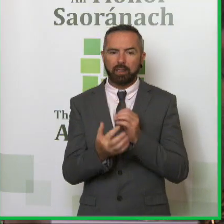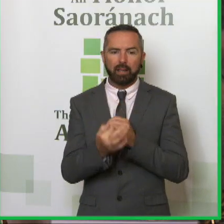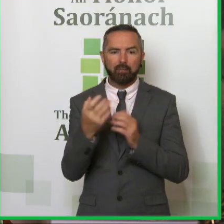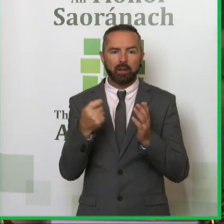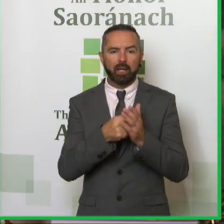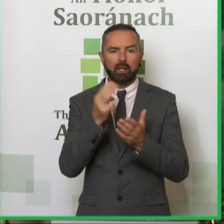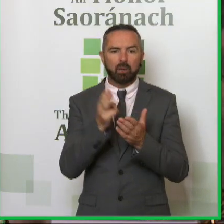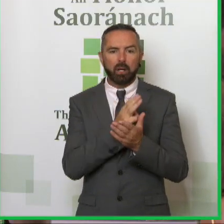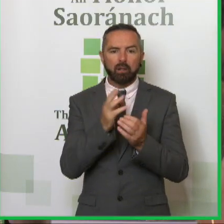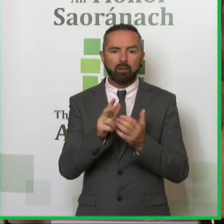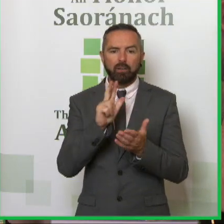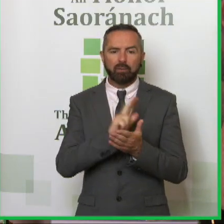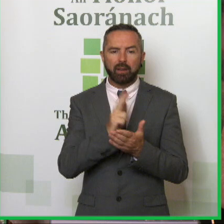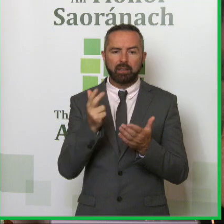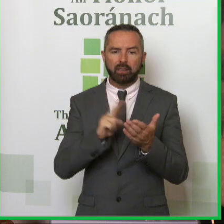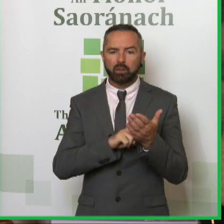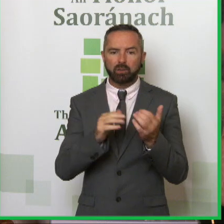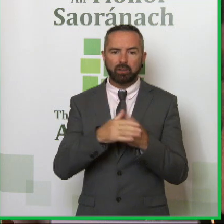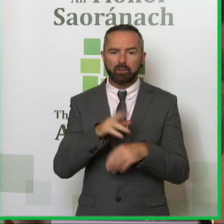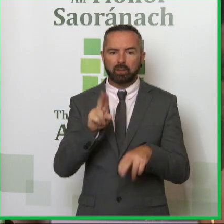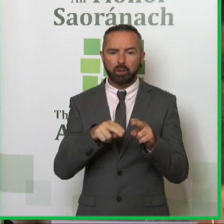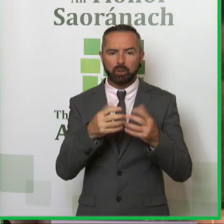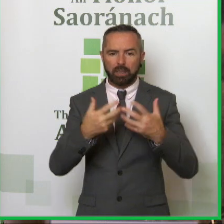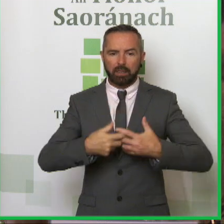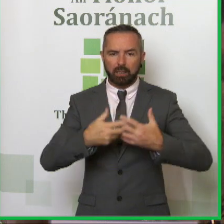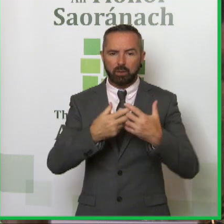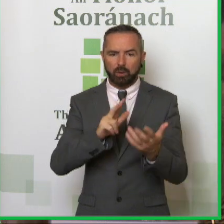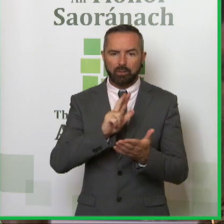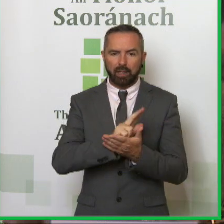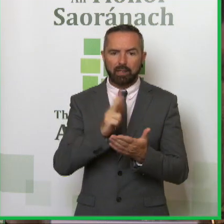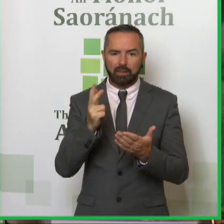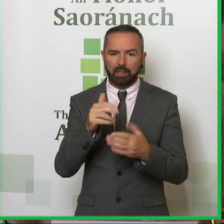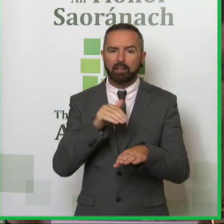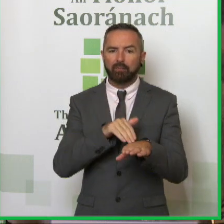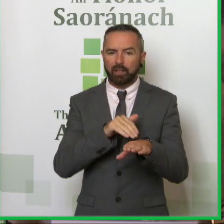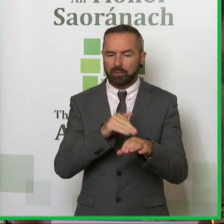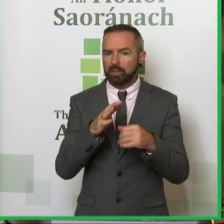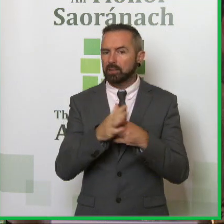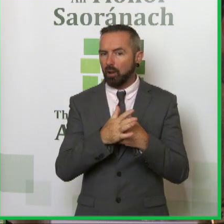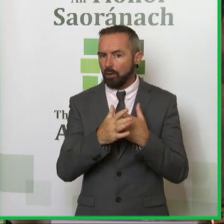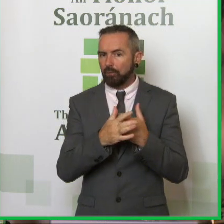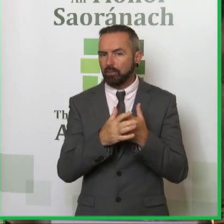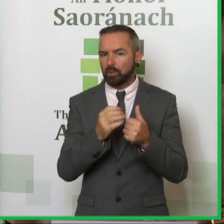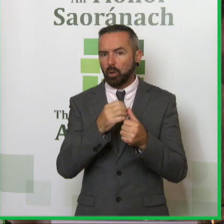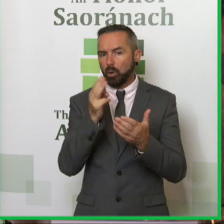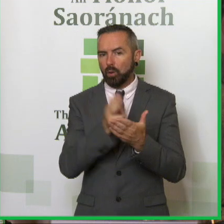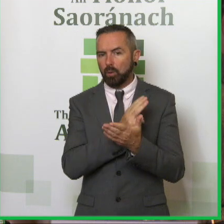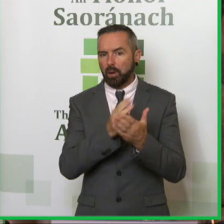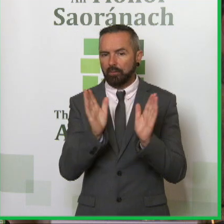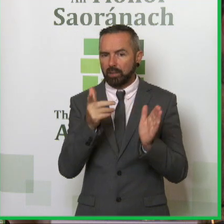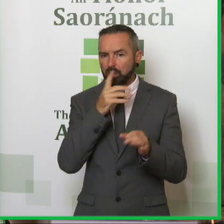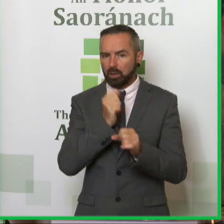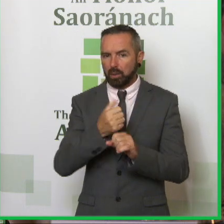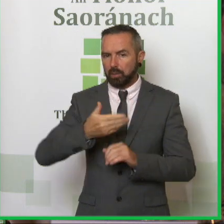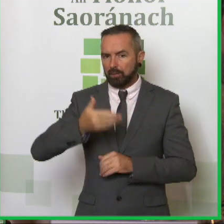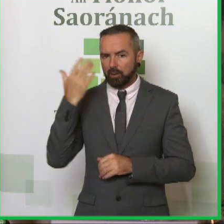of validate, use the innovation of technology to validate the effectiveness of the rest part that we talked about, the